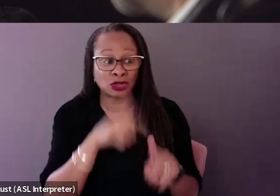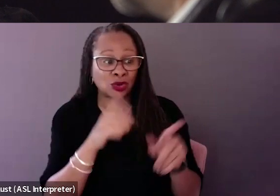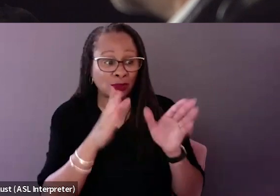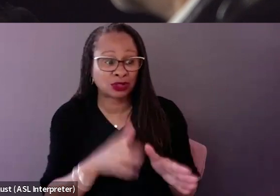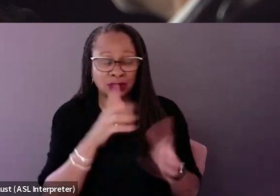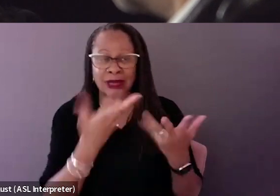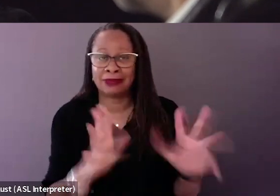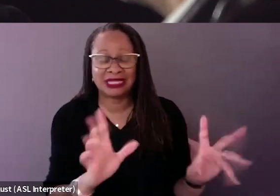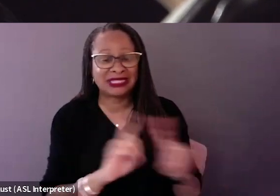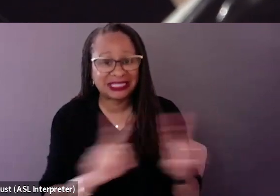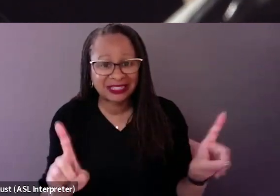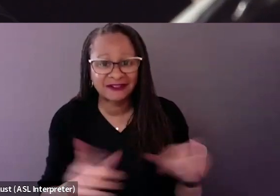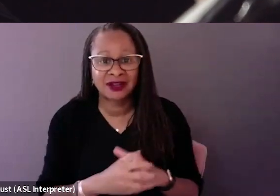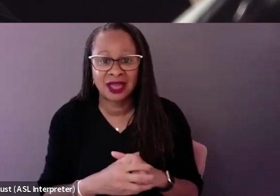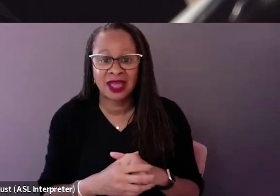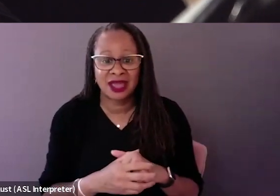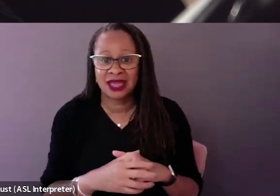of Michael J. Fox talking to no one.